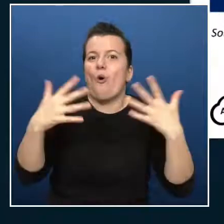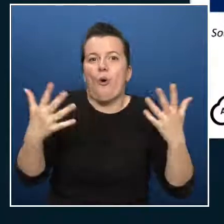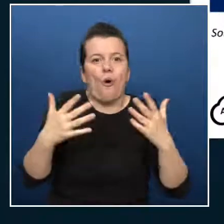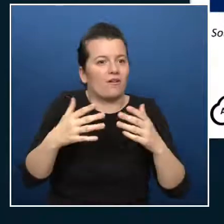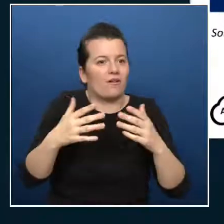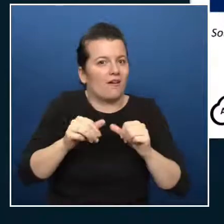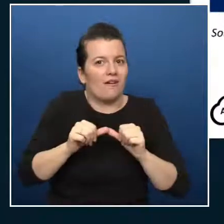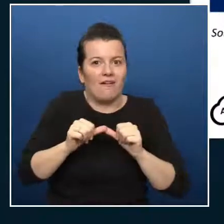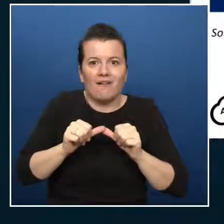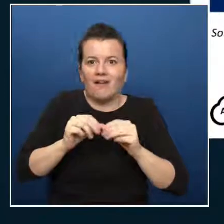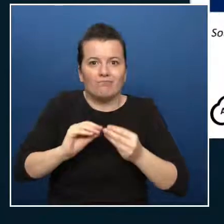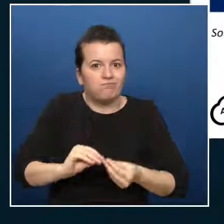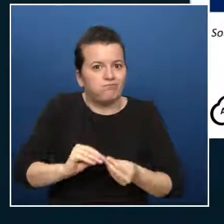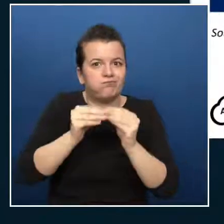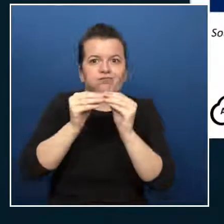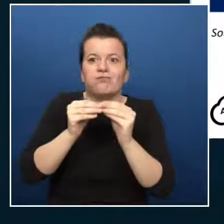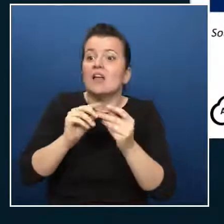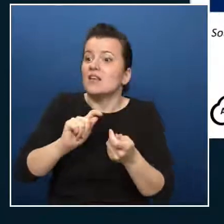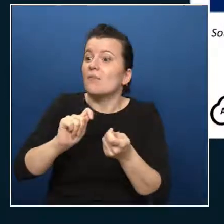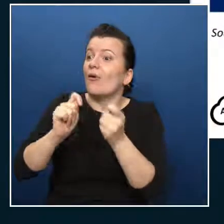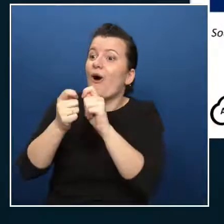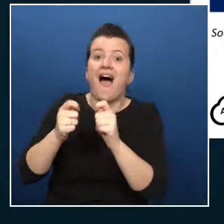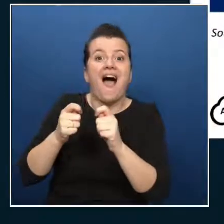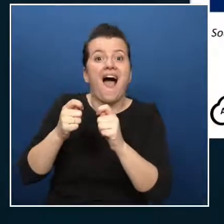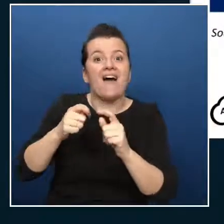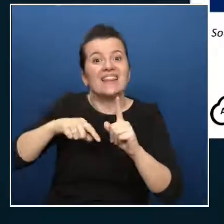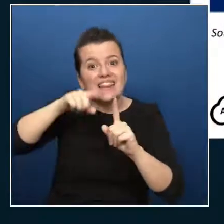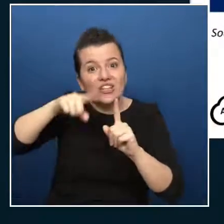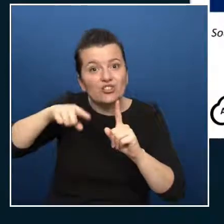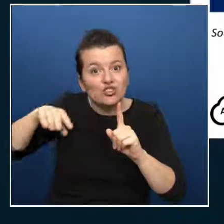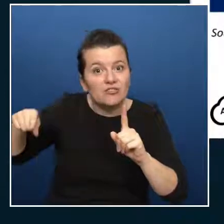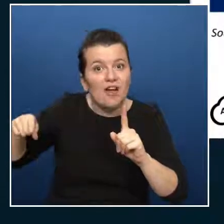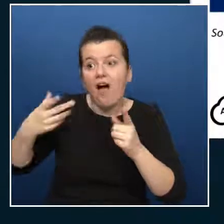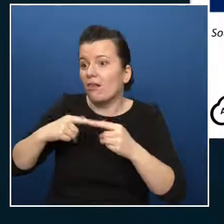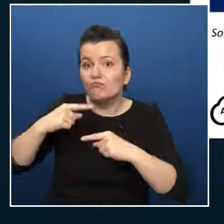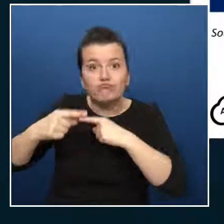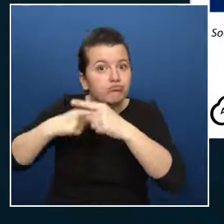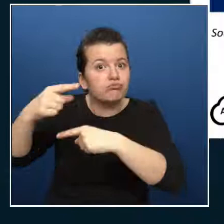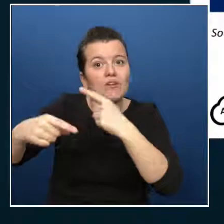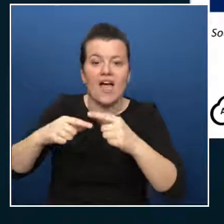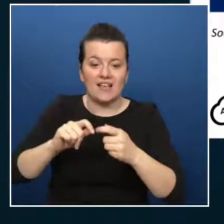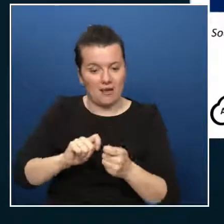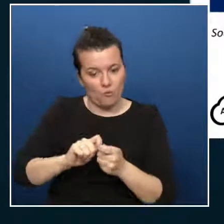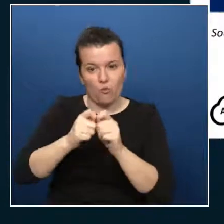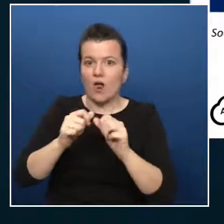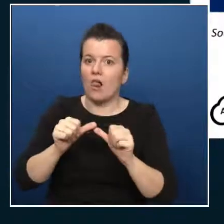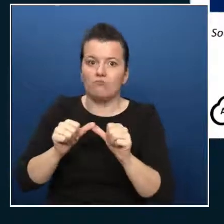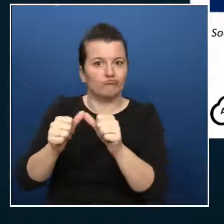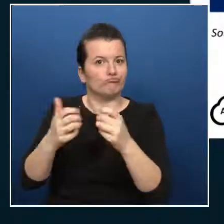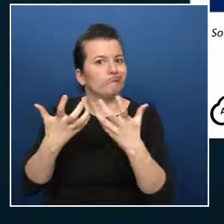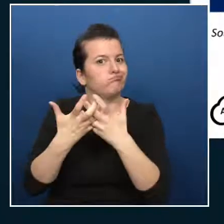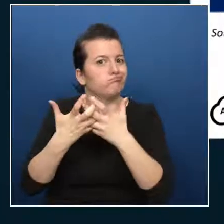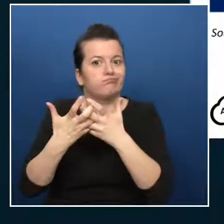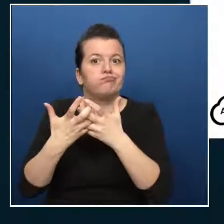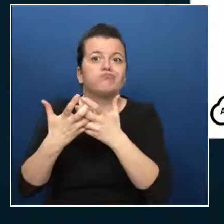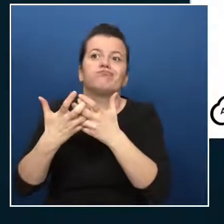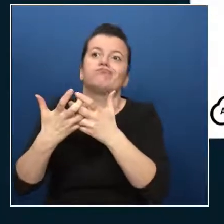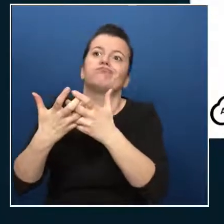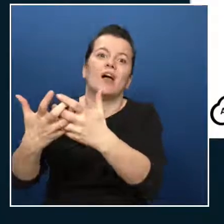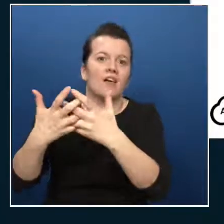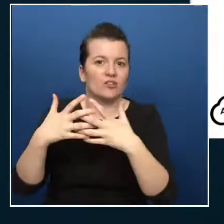our digitalization. So it's really good things to consider and check it